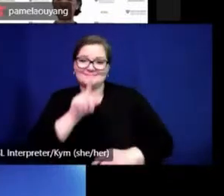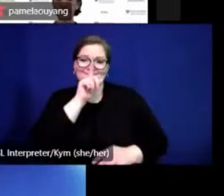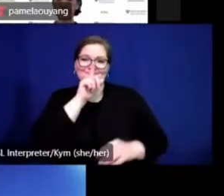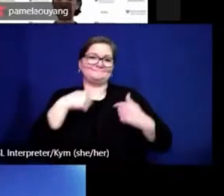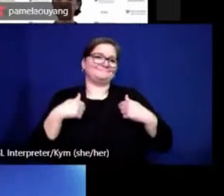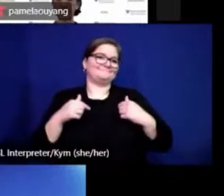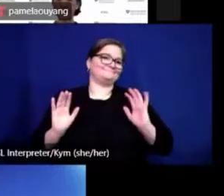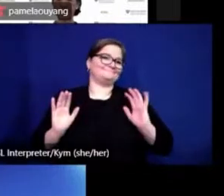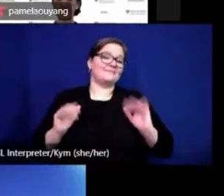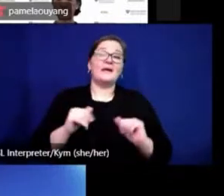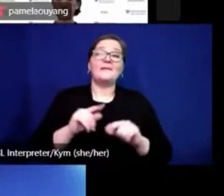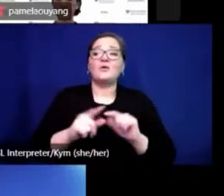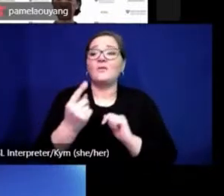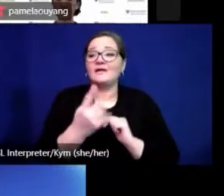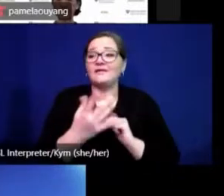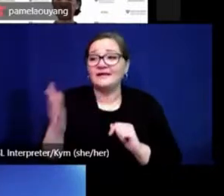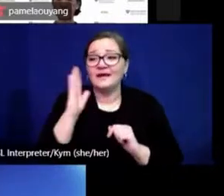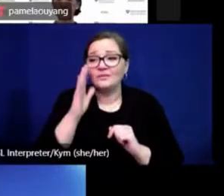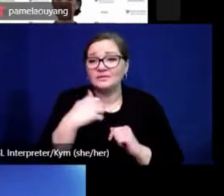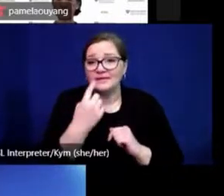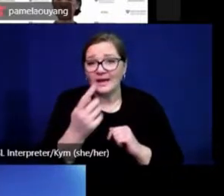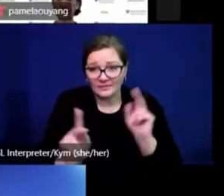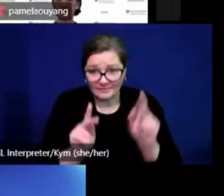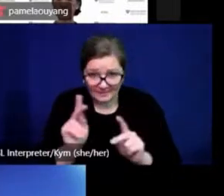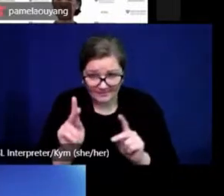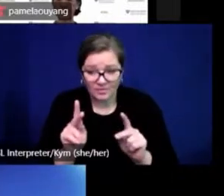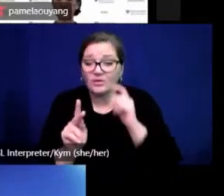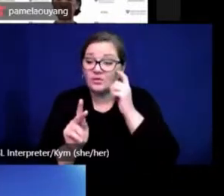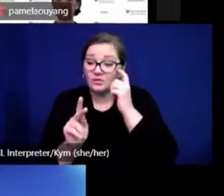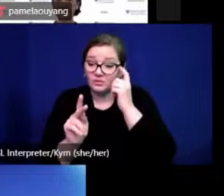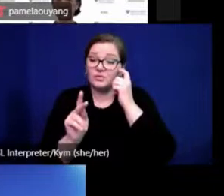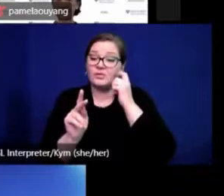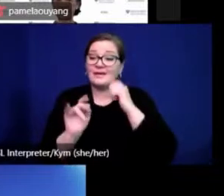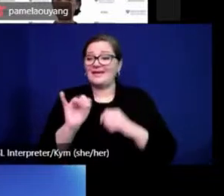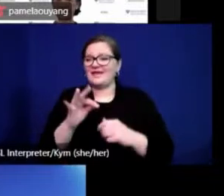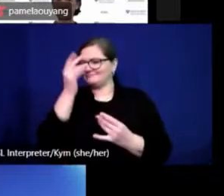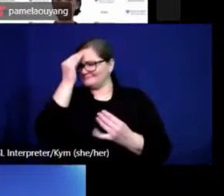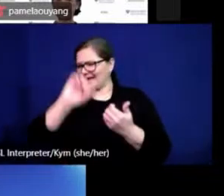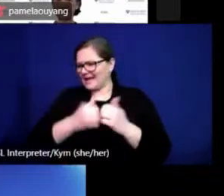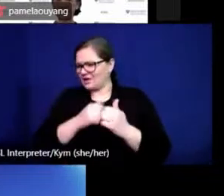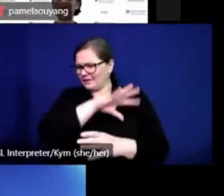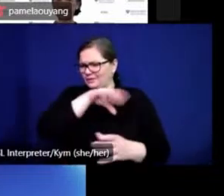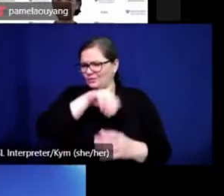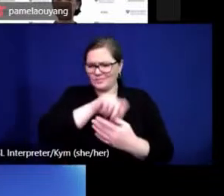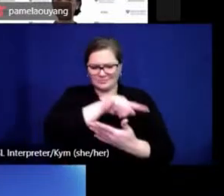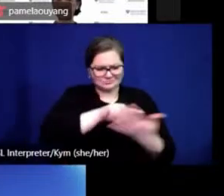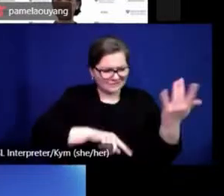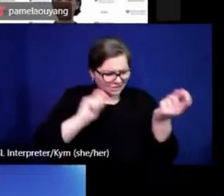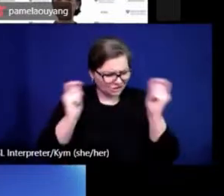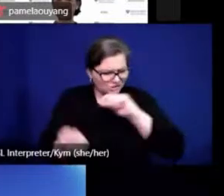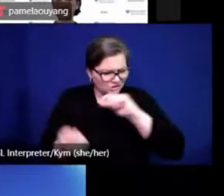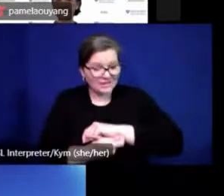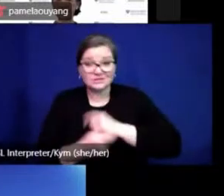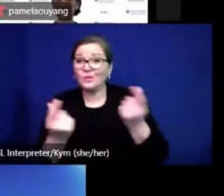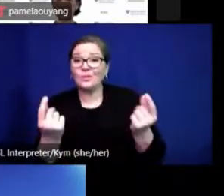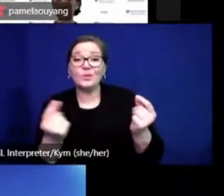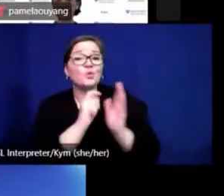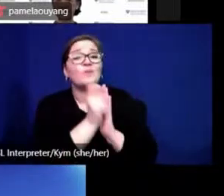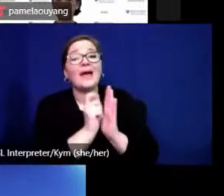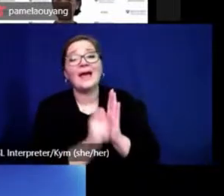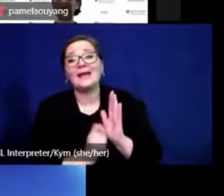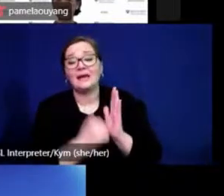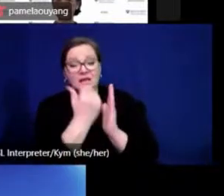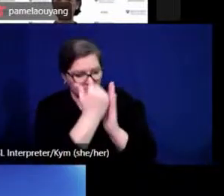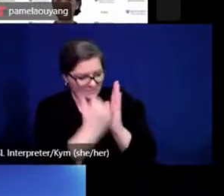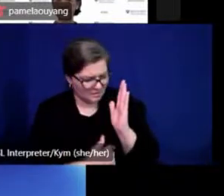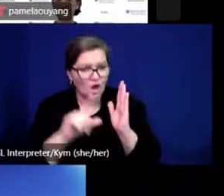say is one thing I tell people is when they're thinking about how to incorporate these changes is start keeping a log of what you